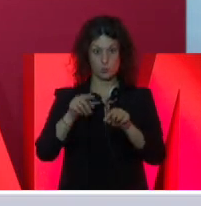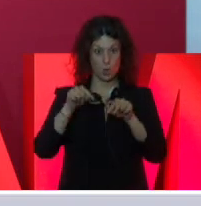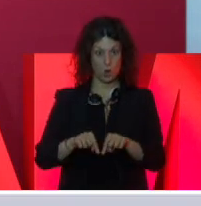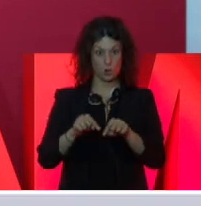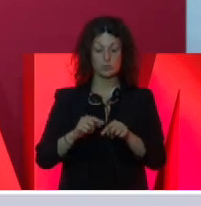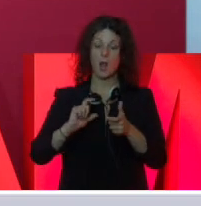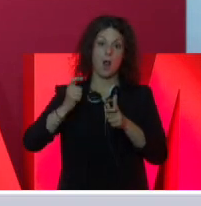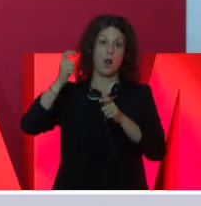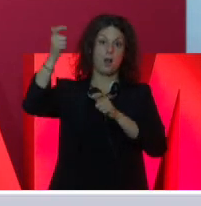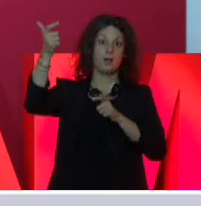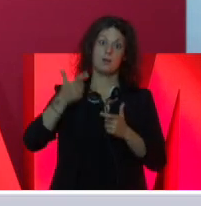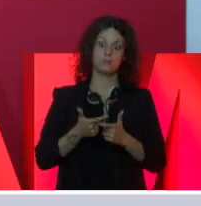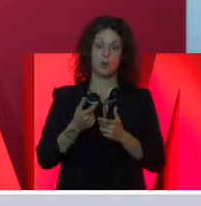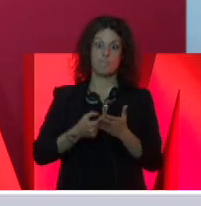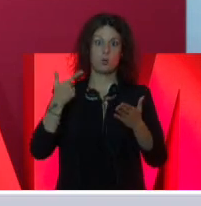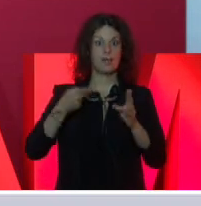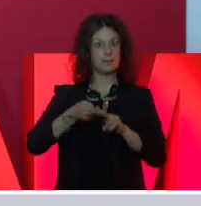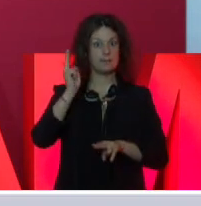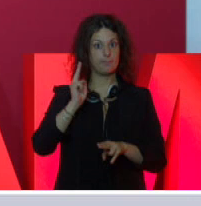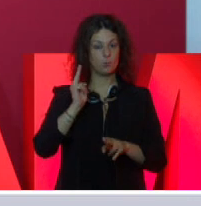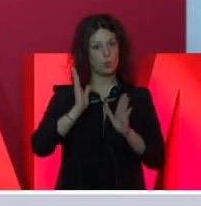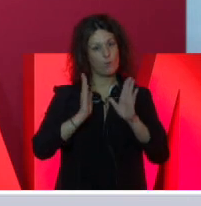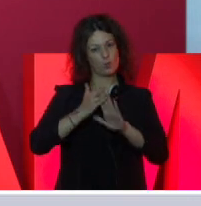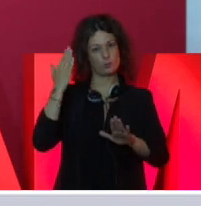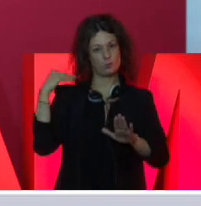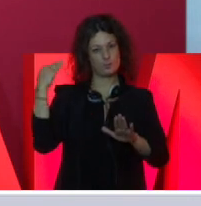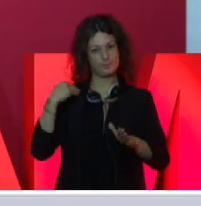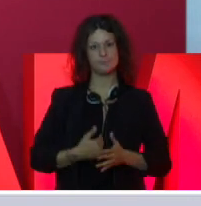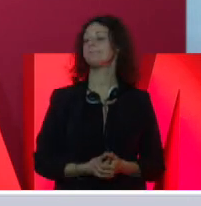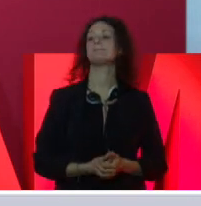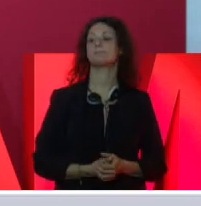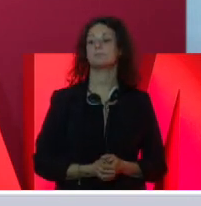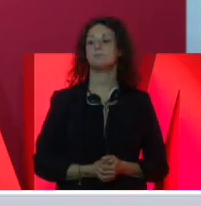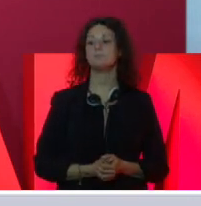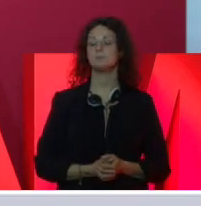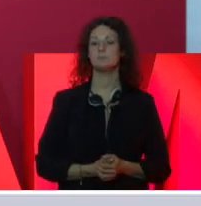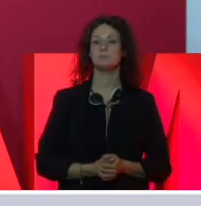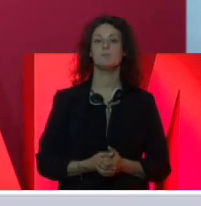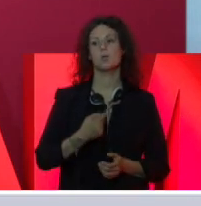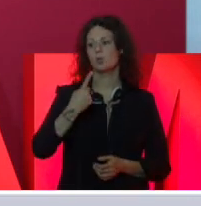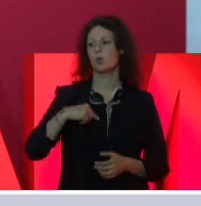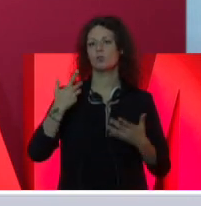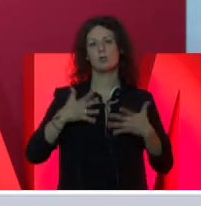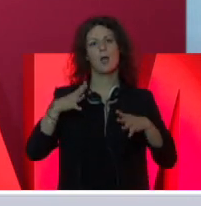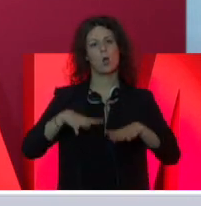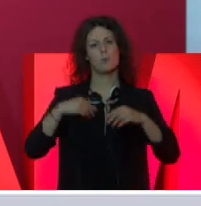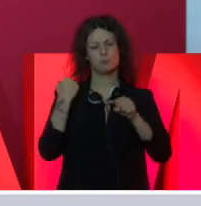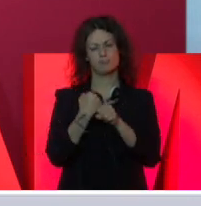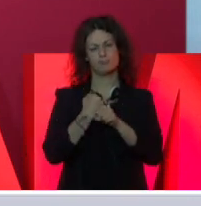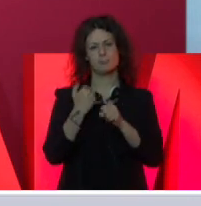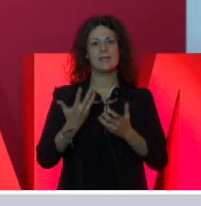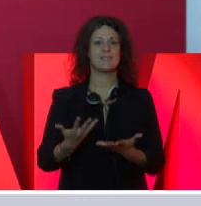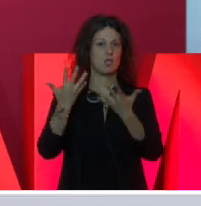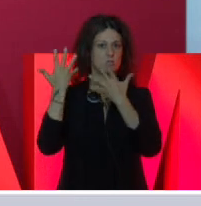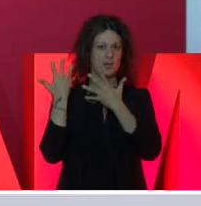becoming increasingly important and decisive. We started to work on that 10 years ago. This is an article published in the